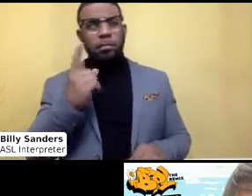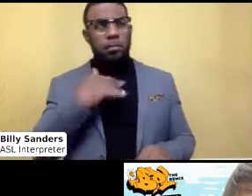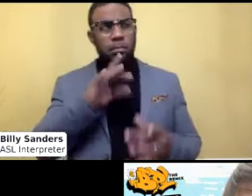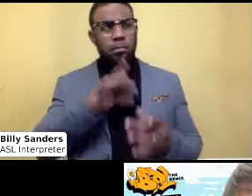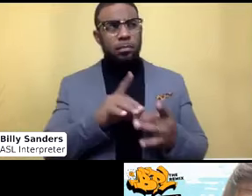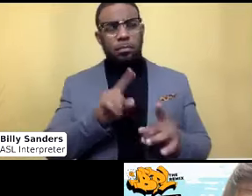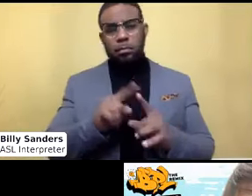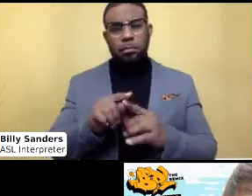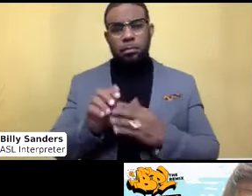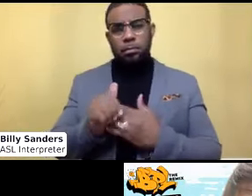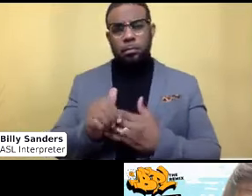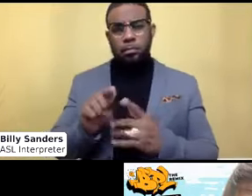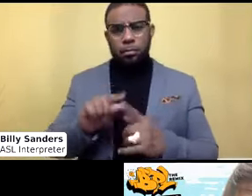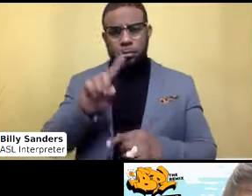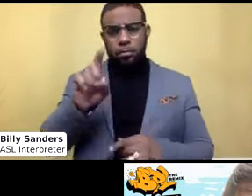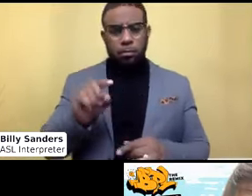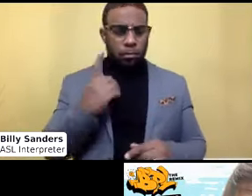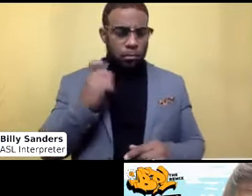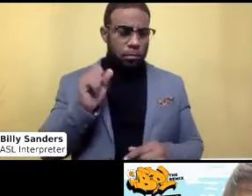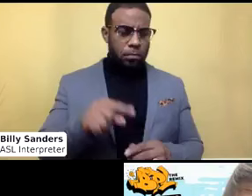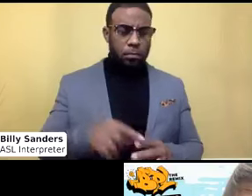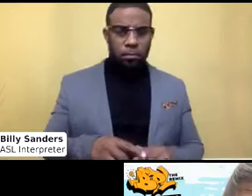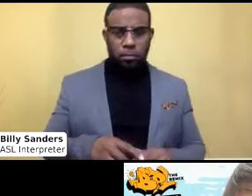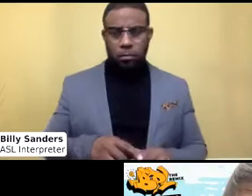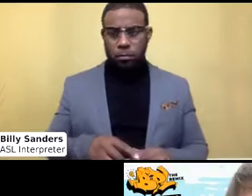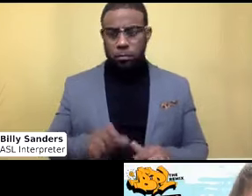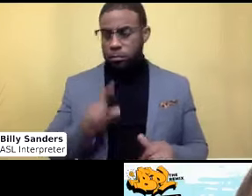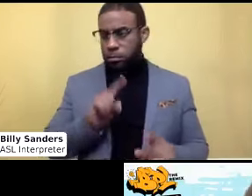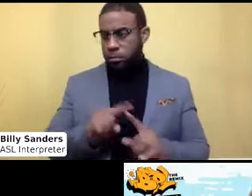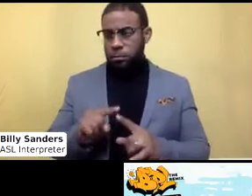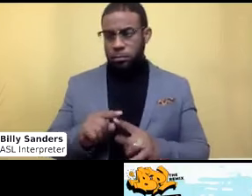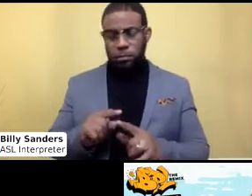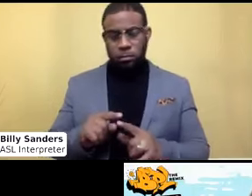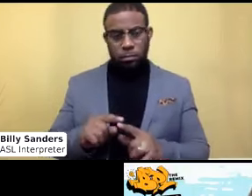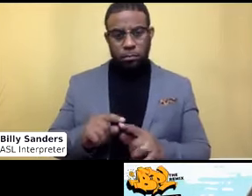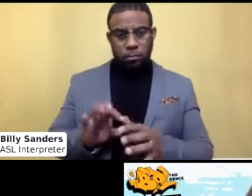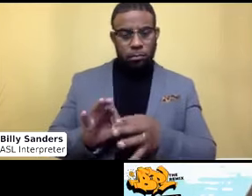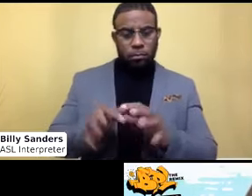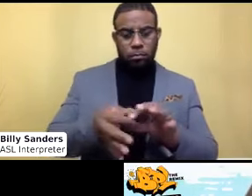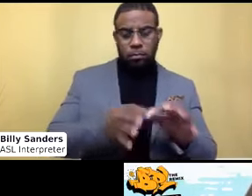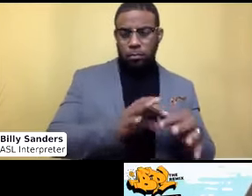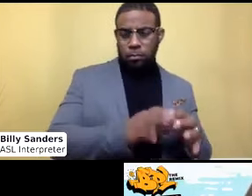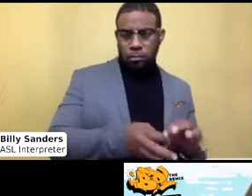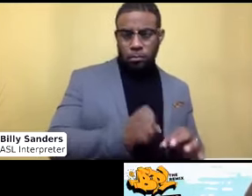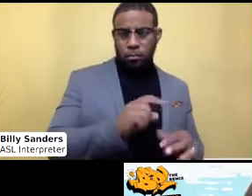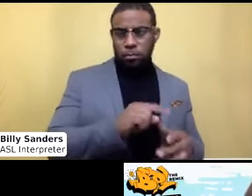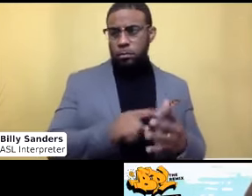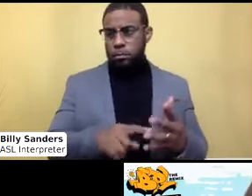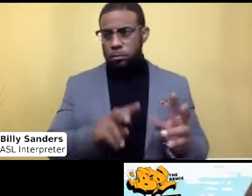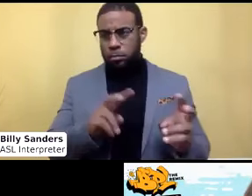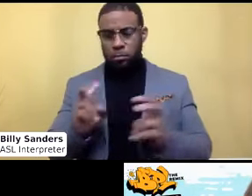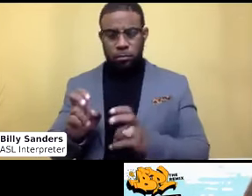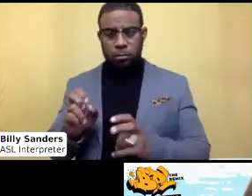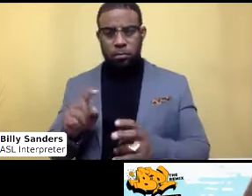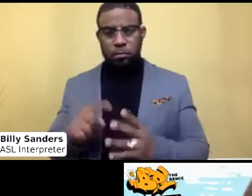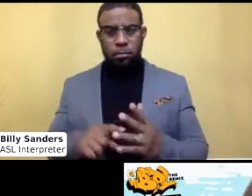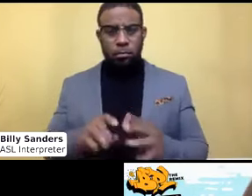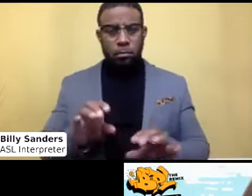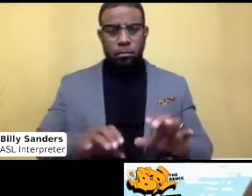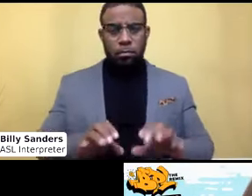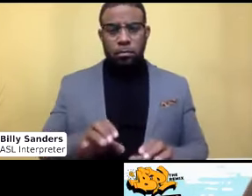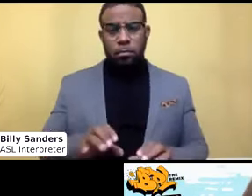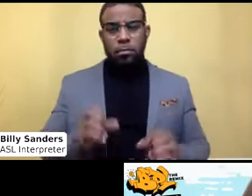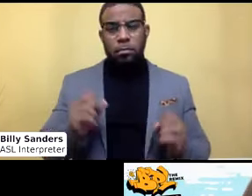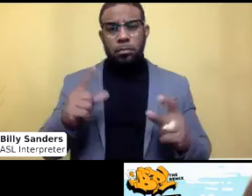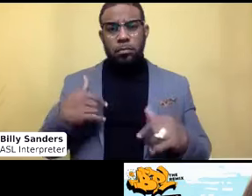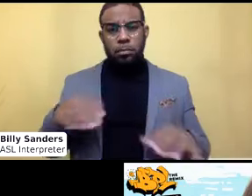that also leads to the question we just asked, and this is also the interconnectedness of the issues of the Congo. A lot